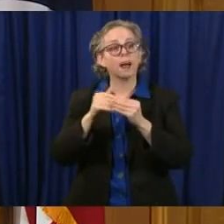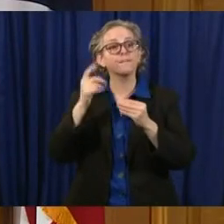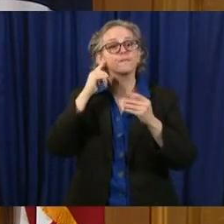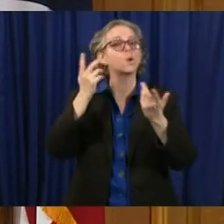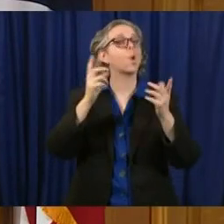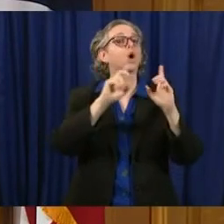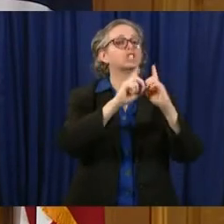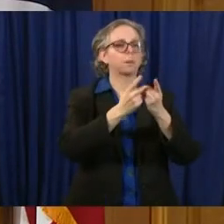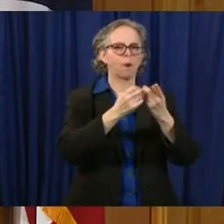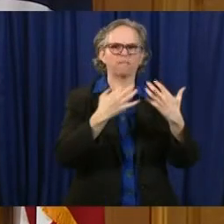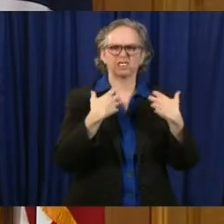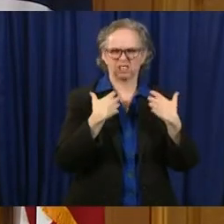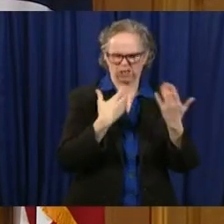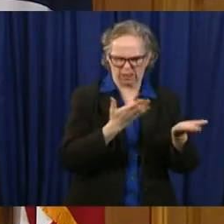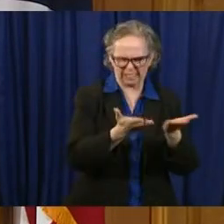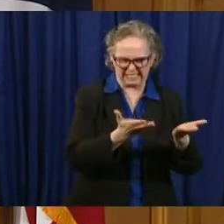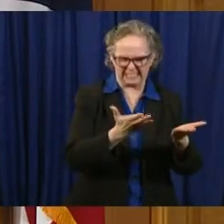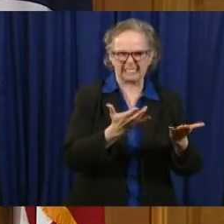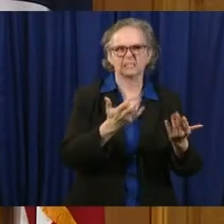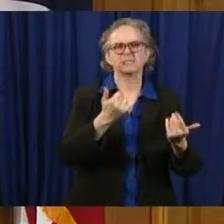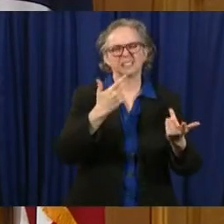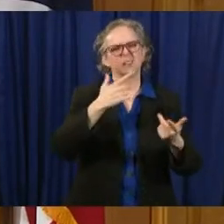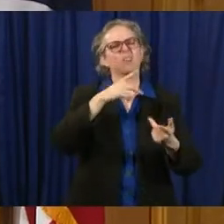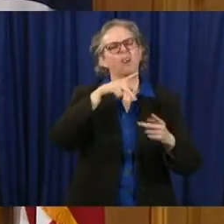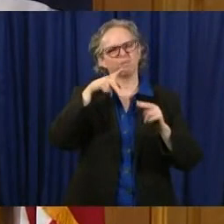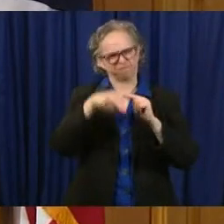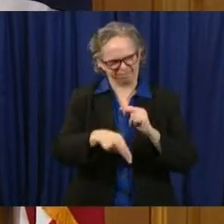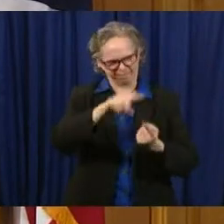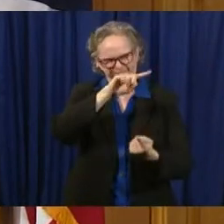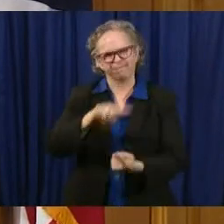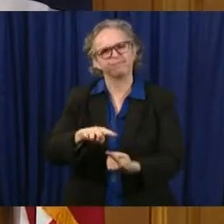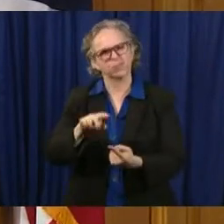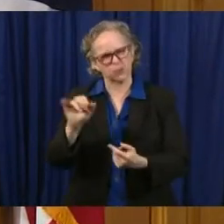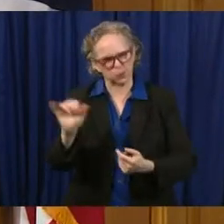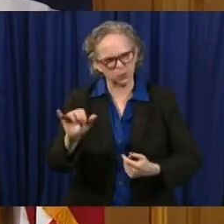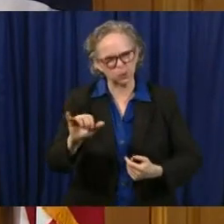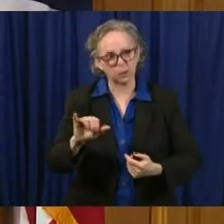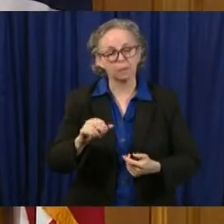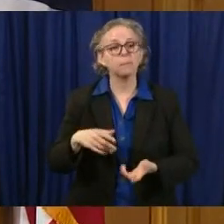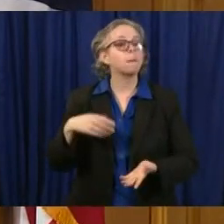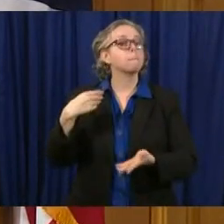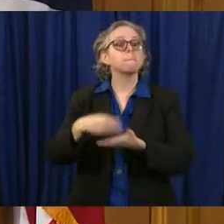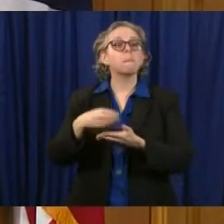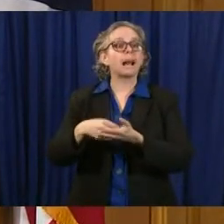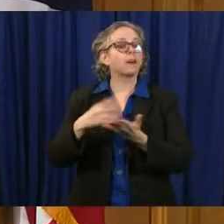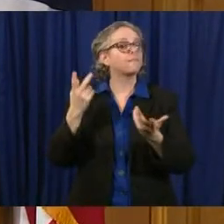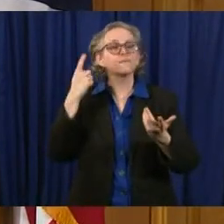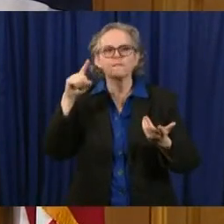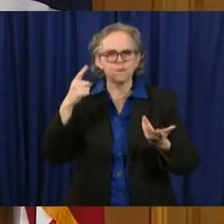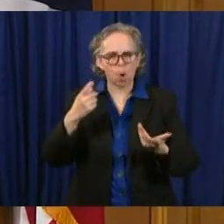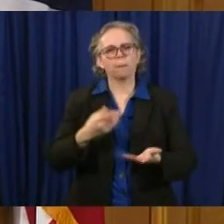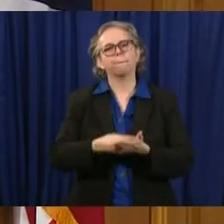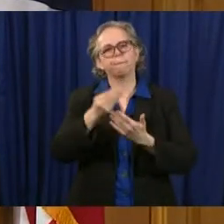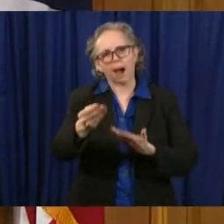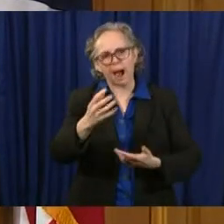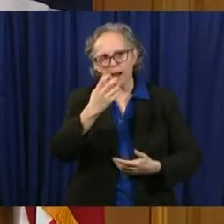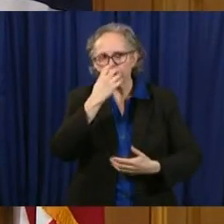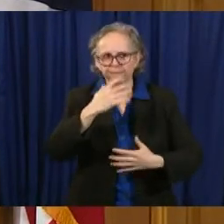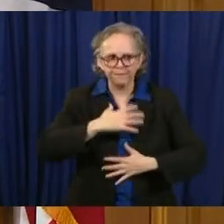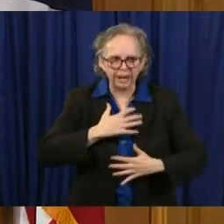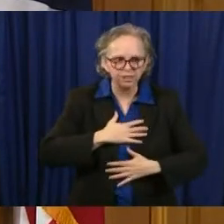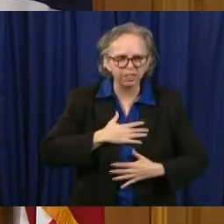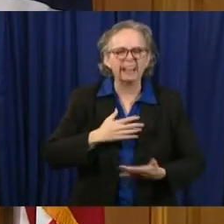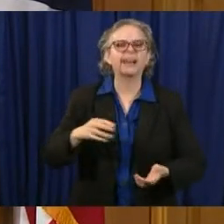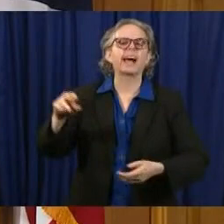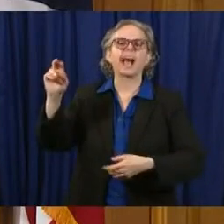and 5 million N95 masks. $39 million for the Ohio Department of Health for ramped up testing and